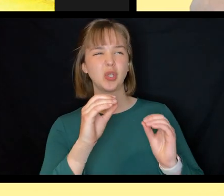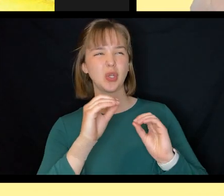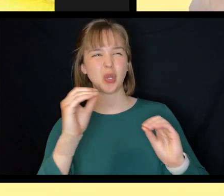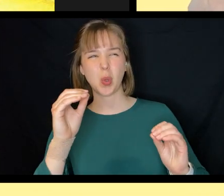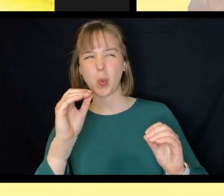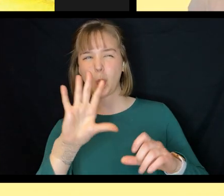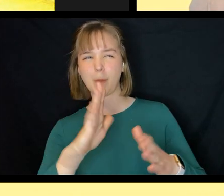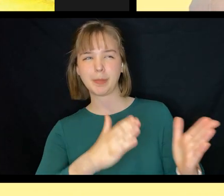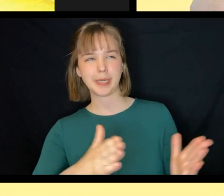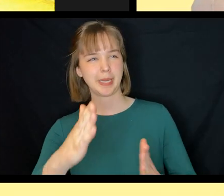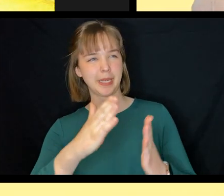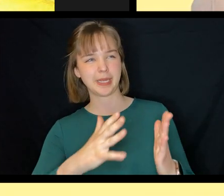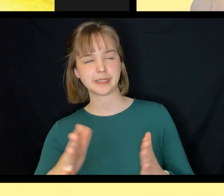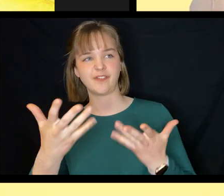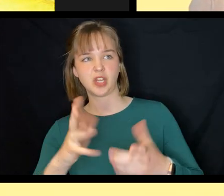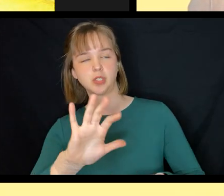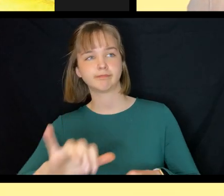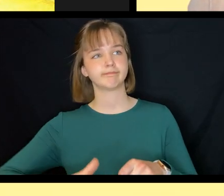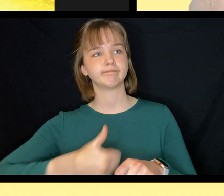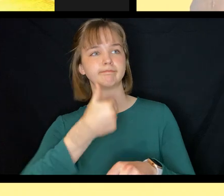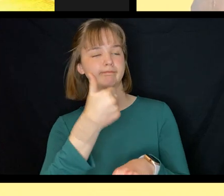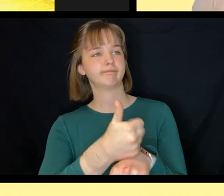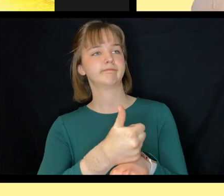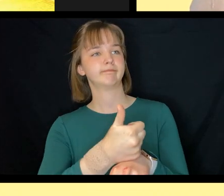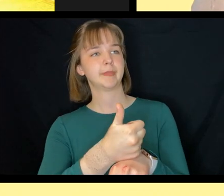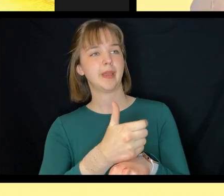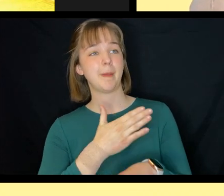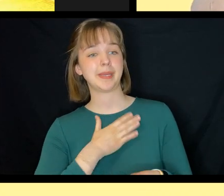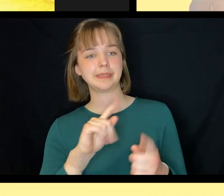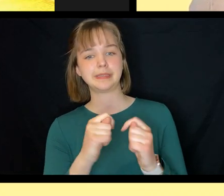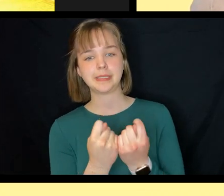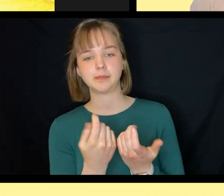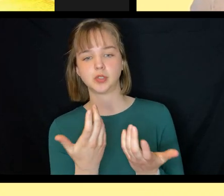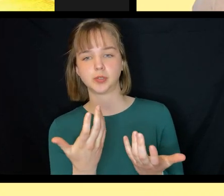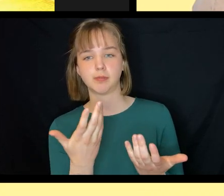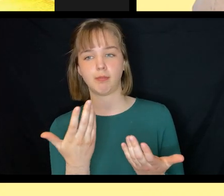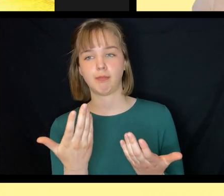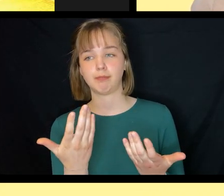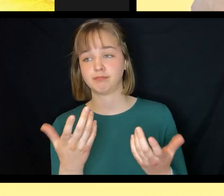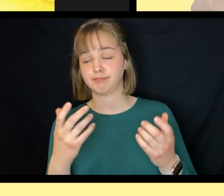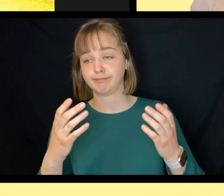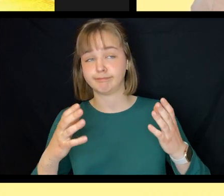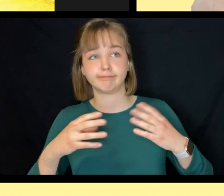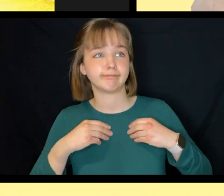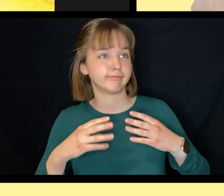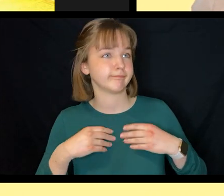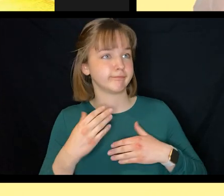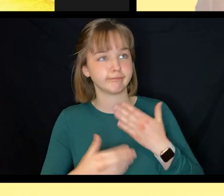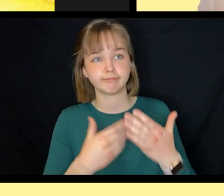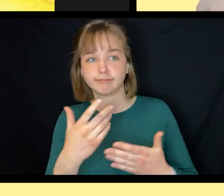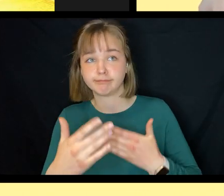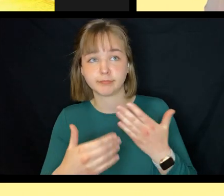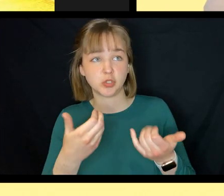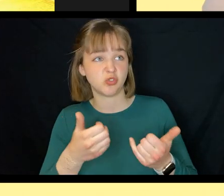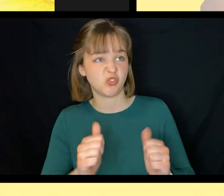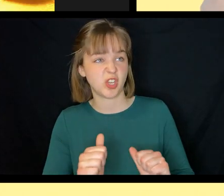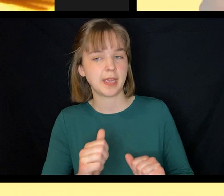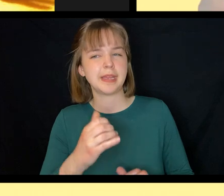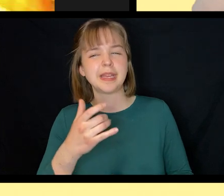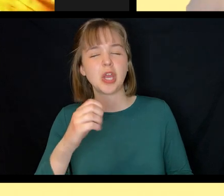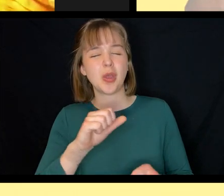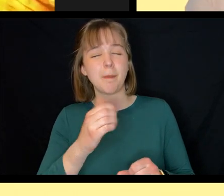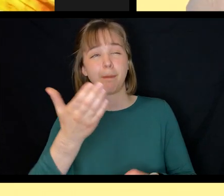nothing certainly set in stone yet with our team. Originally, like when COVID first hit, we had done a lot of